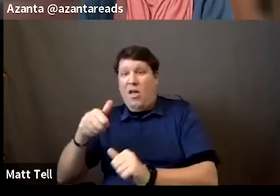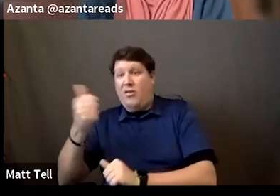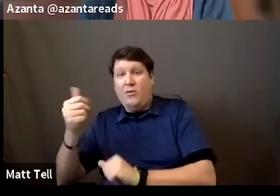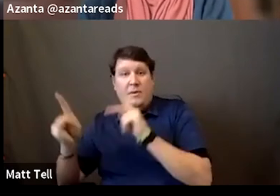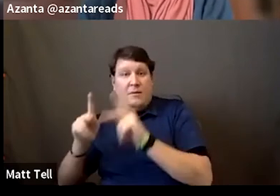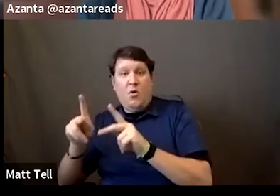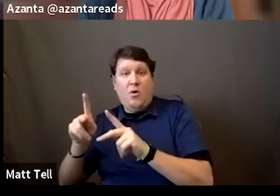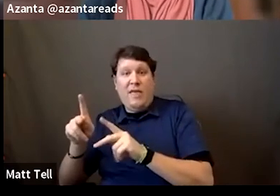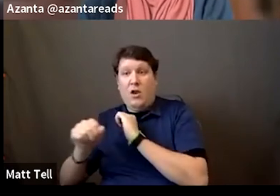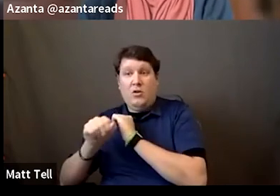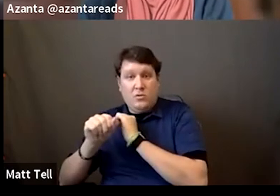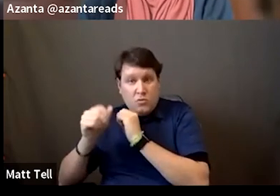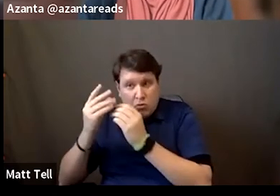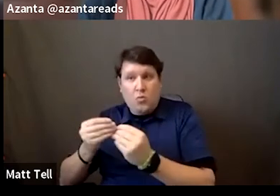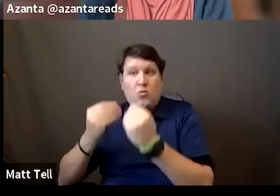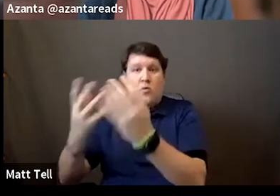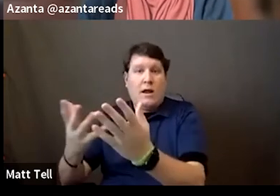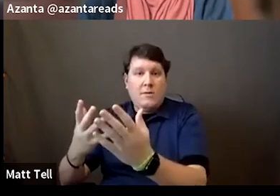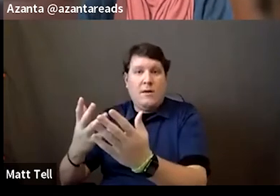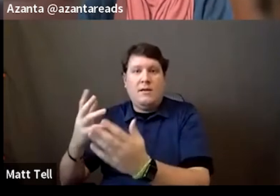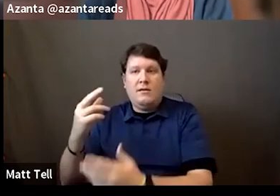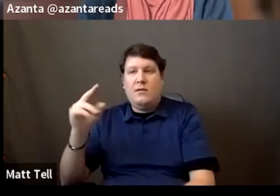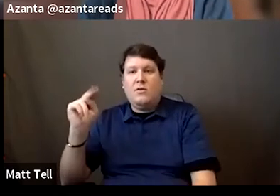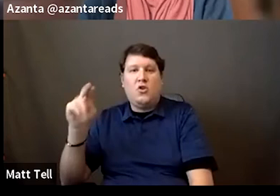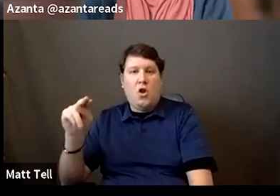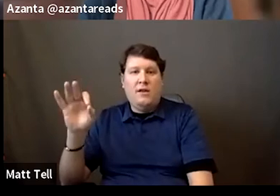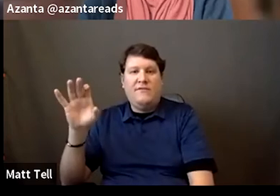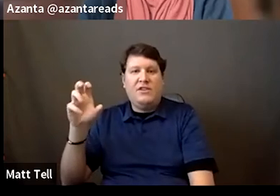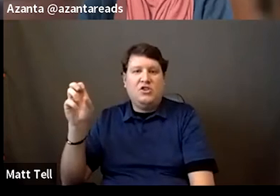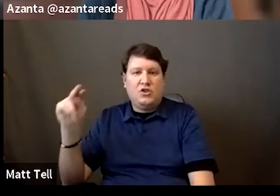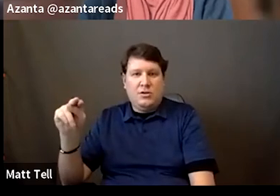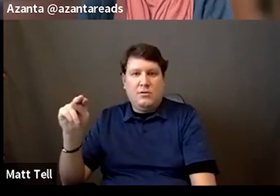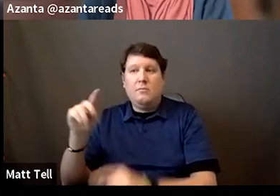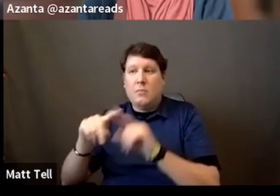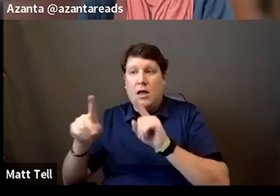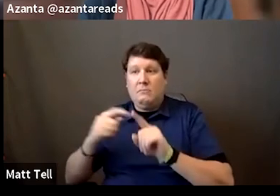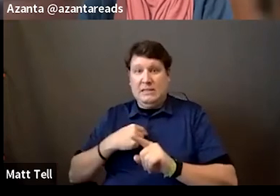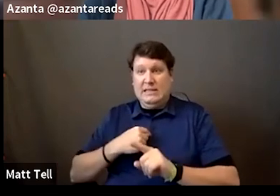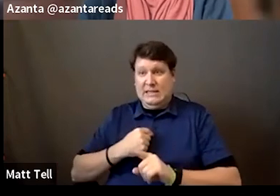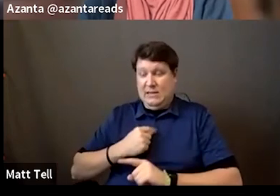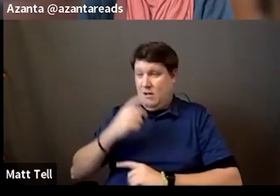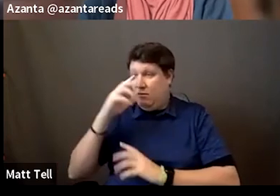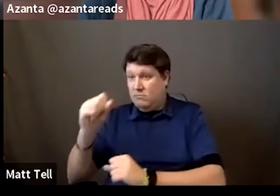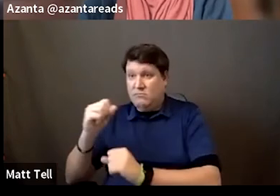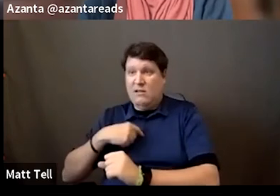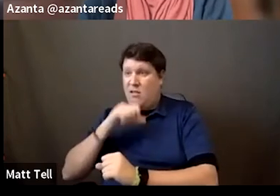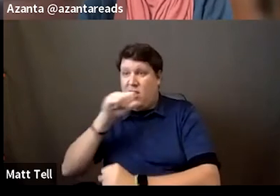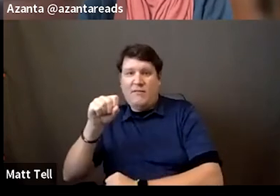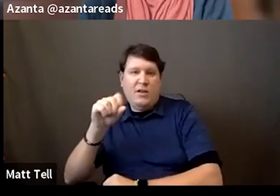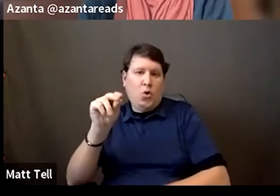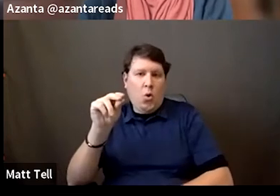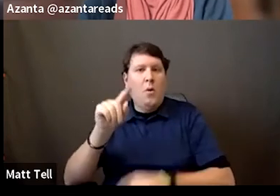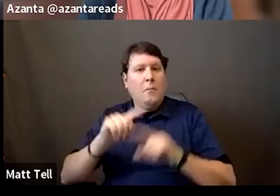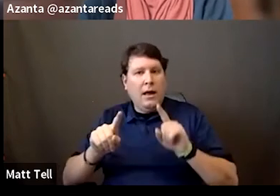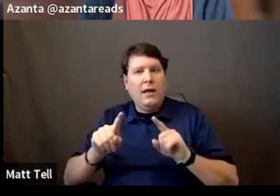nonfiction. I read nonfiction. It's not my preferred genre, but I do love it. I think it's just taking some time